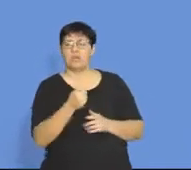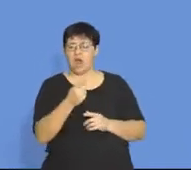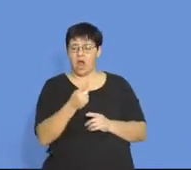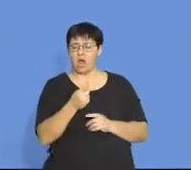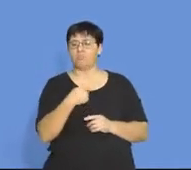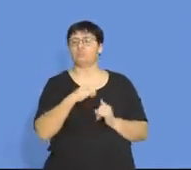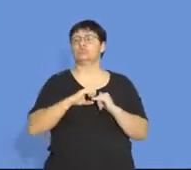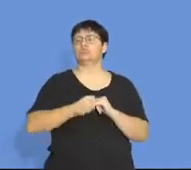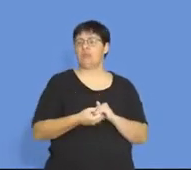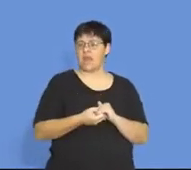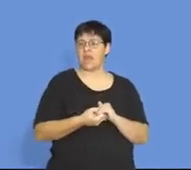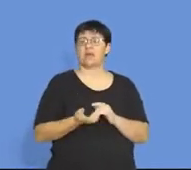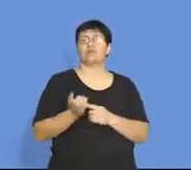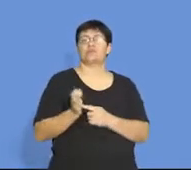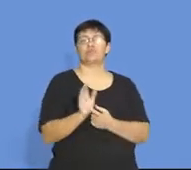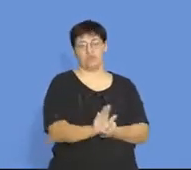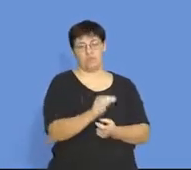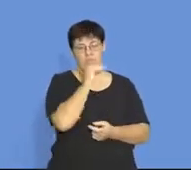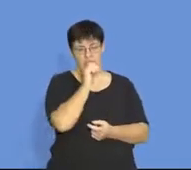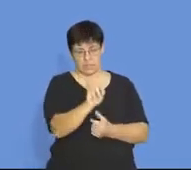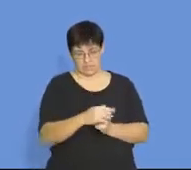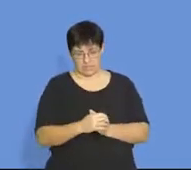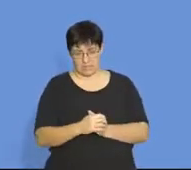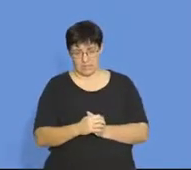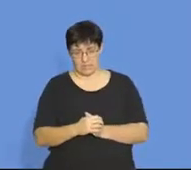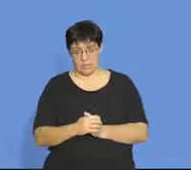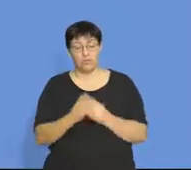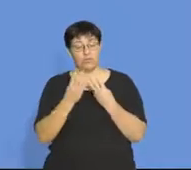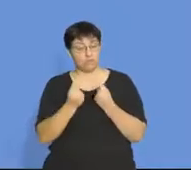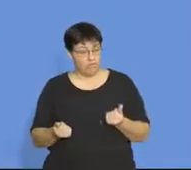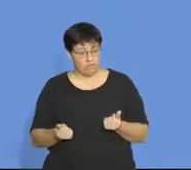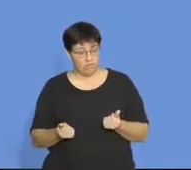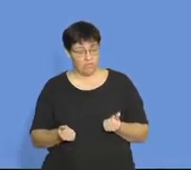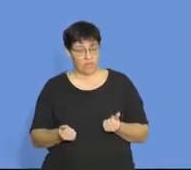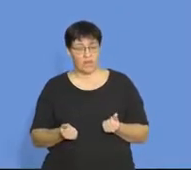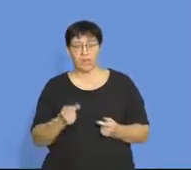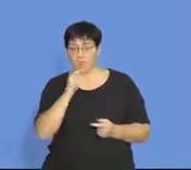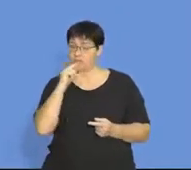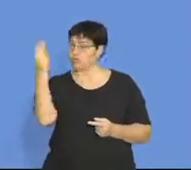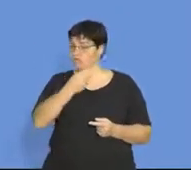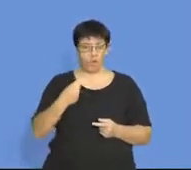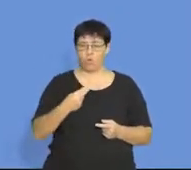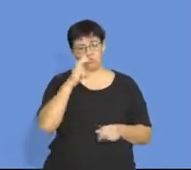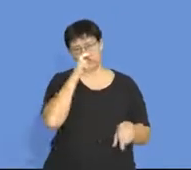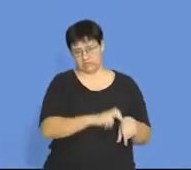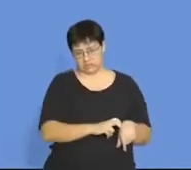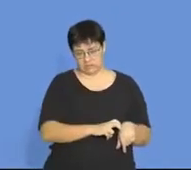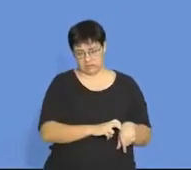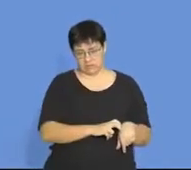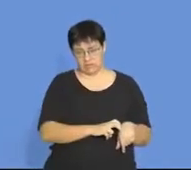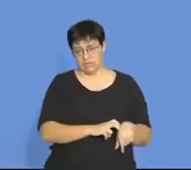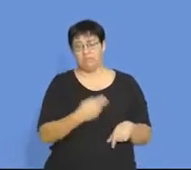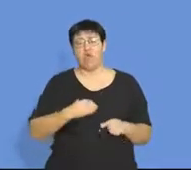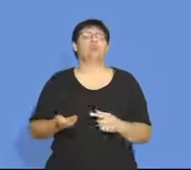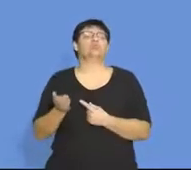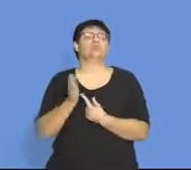graphically. But this is just me trying to show you what does it mean. When you are solving, you don't necessarily need to draw the